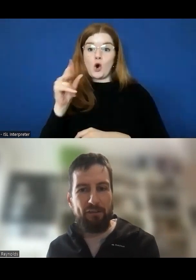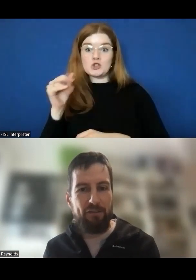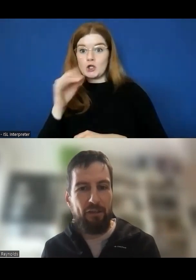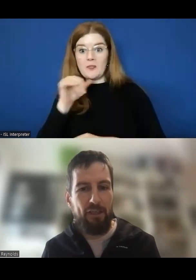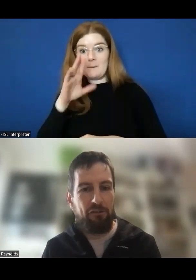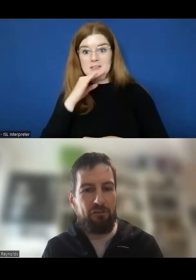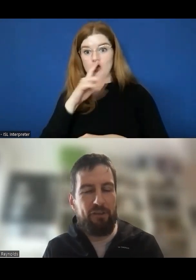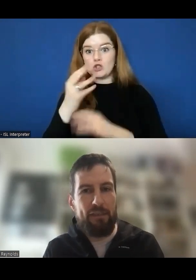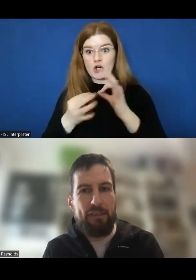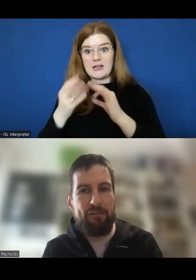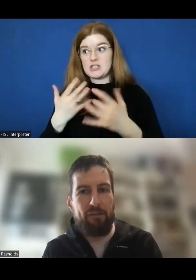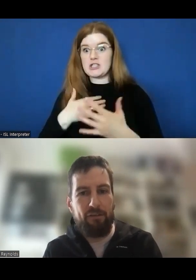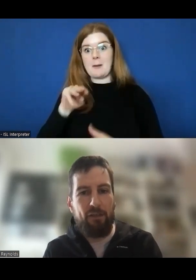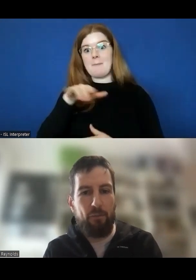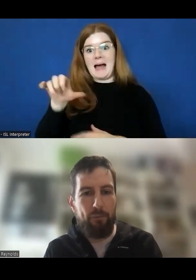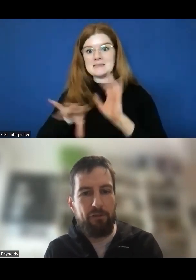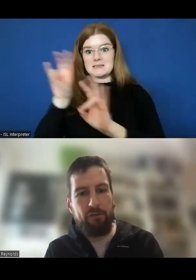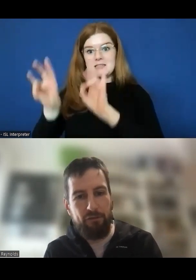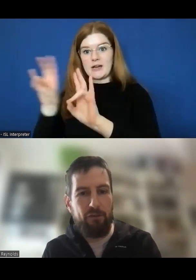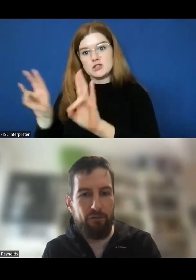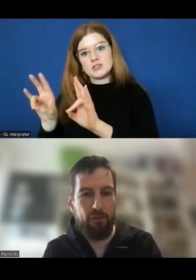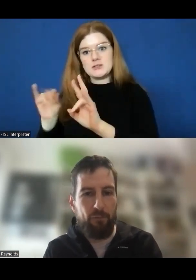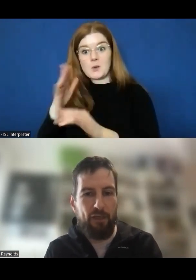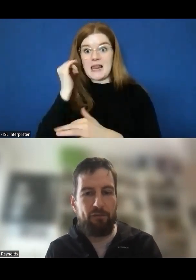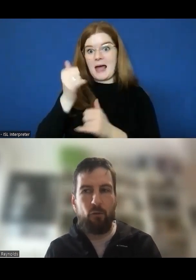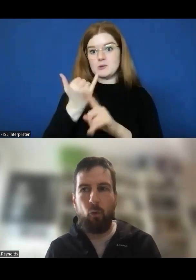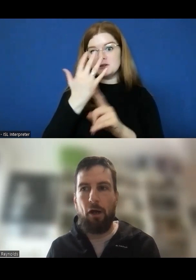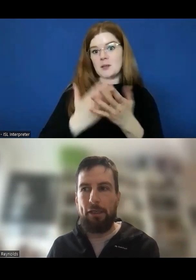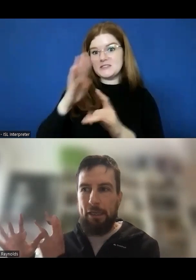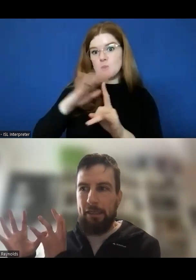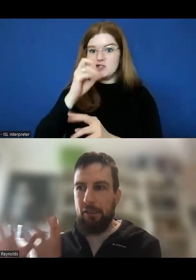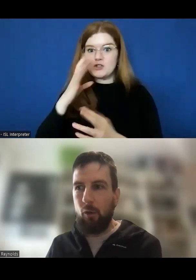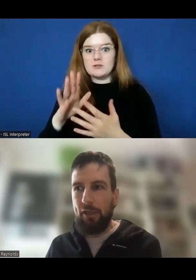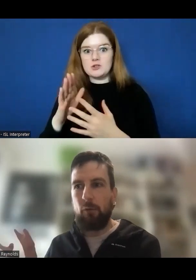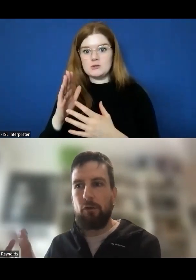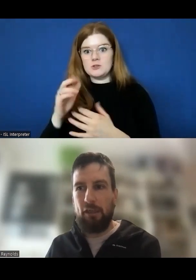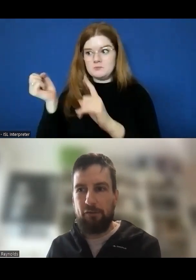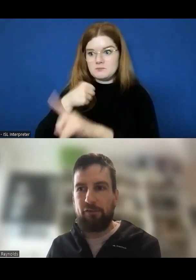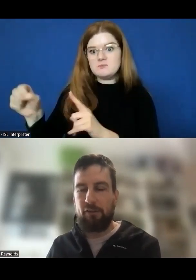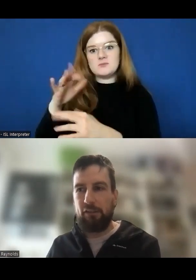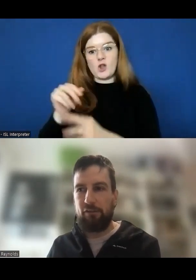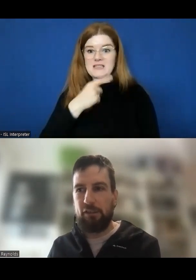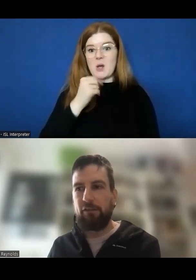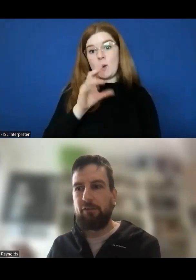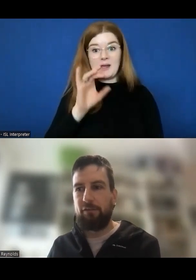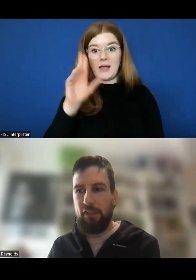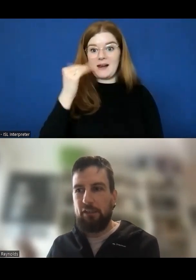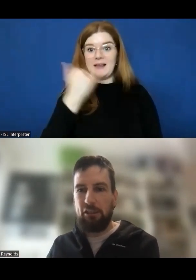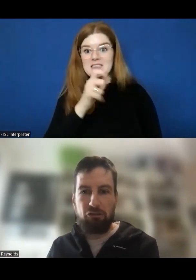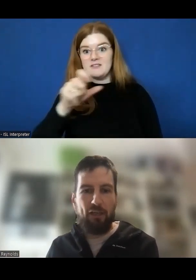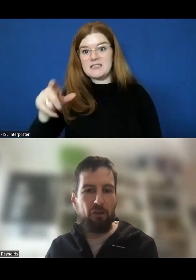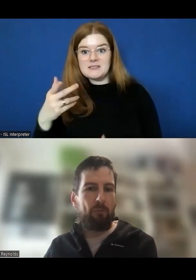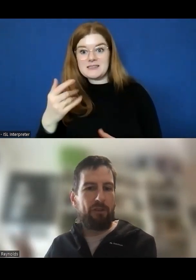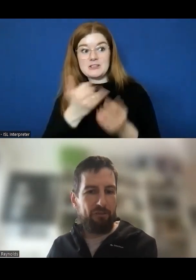it's enhanced interrogation techniques, and it's permitted in certain circumstances, or why, okay, we're not allowed to kill civilians